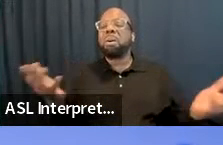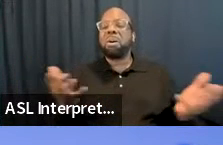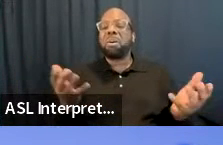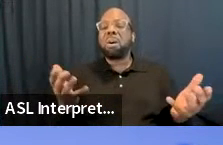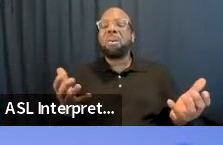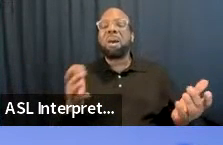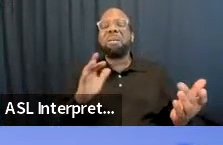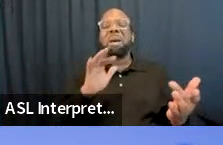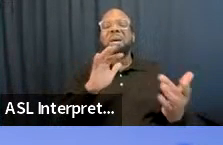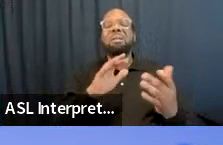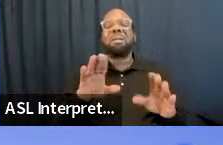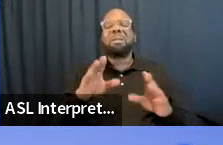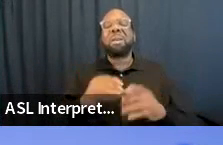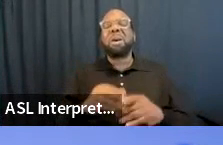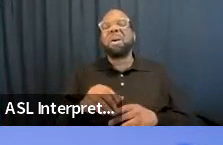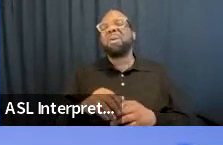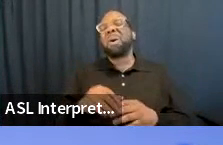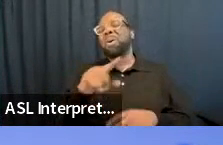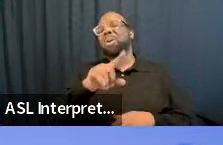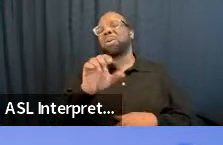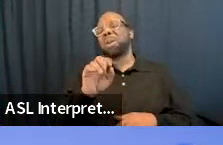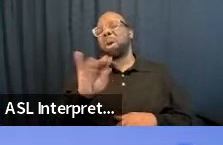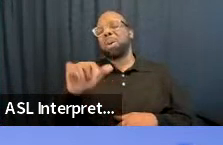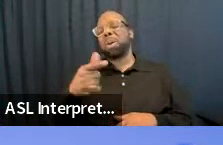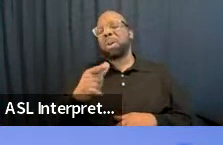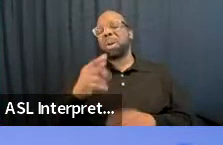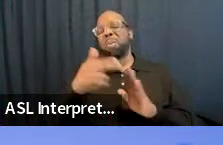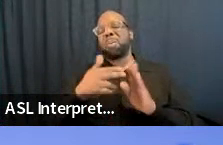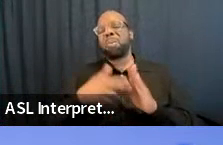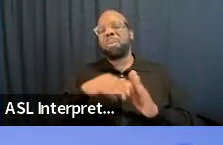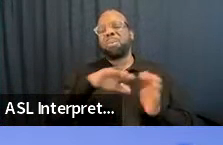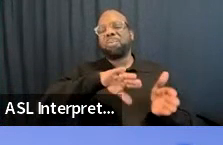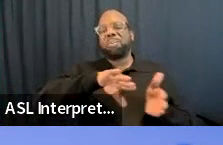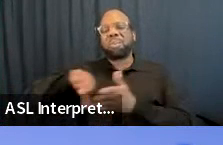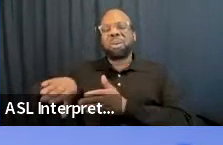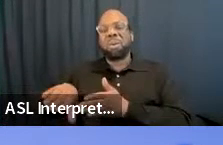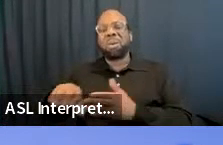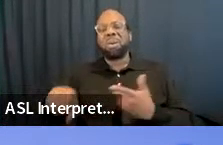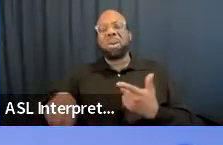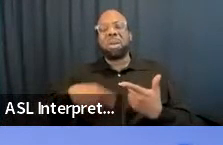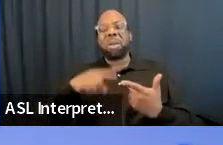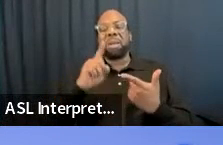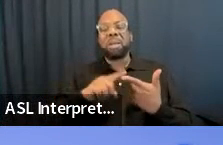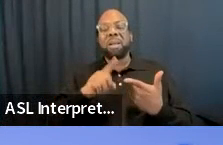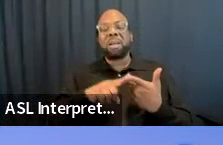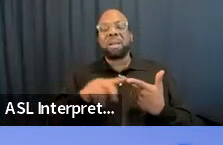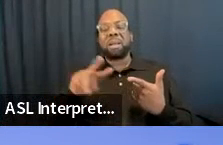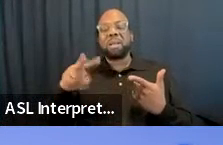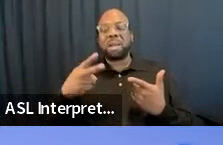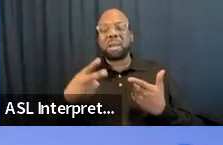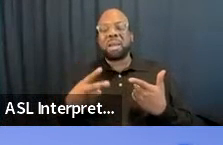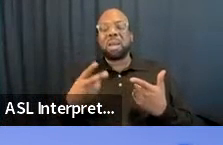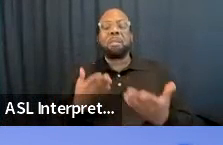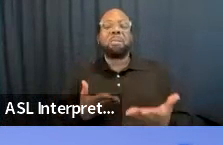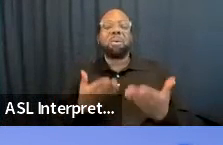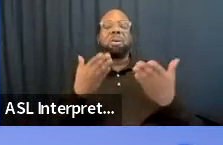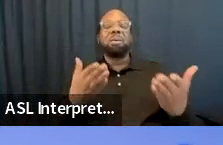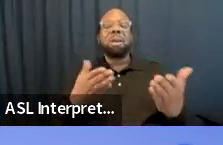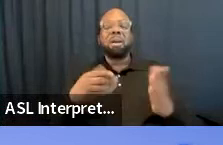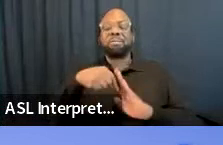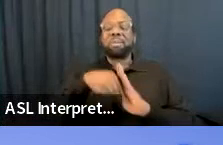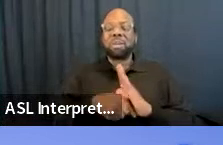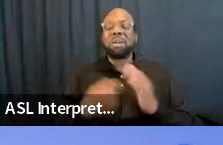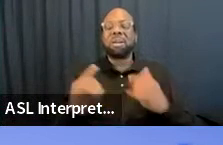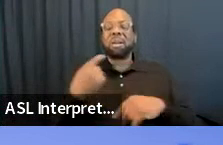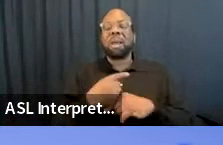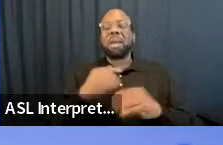zoning rules out of the way. The second text amendment, which we are presenting to you in depth tonight,